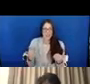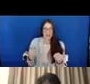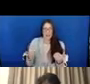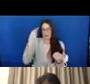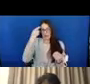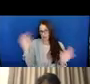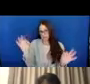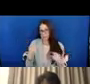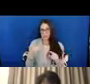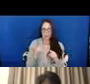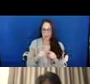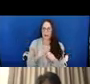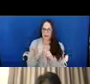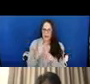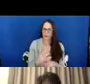on tight budgets.